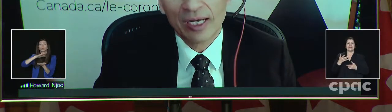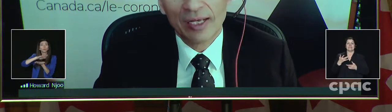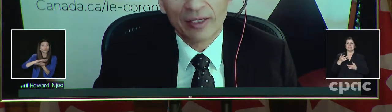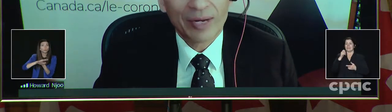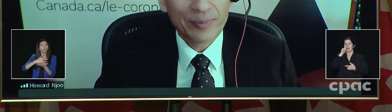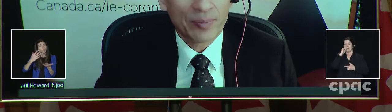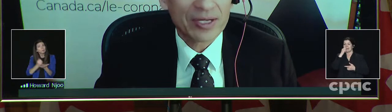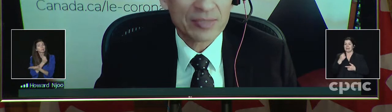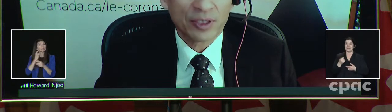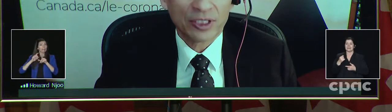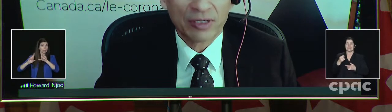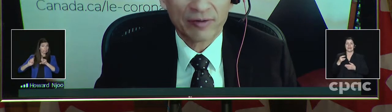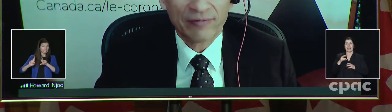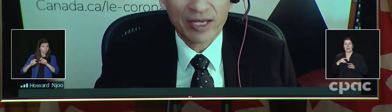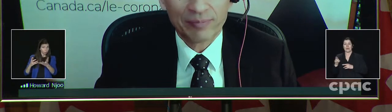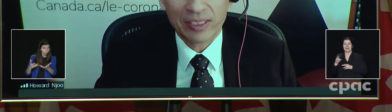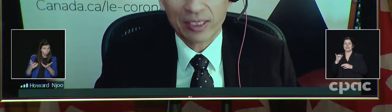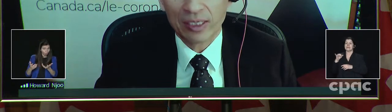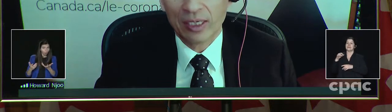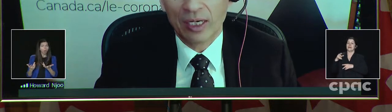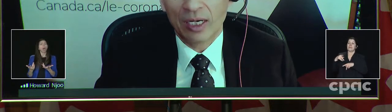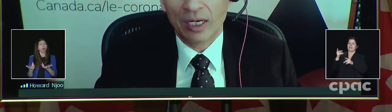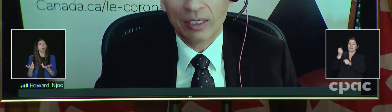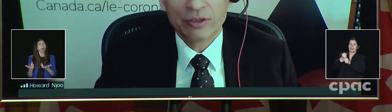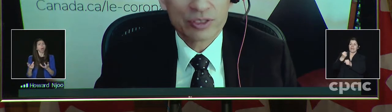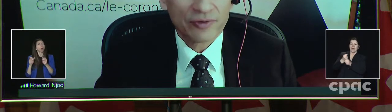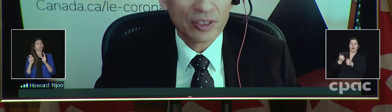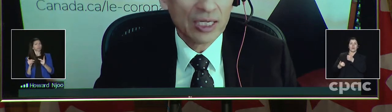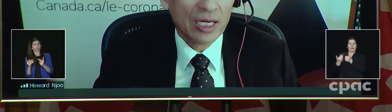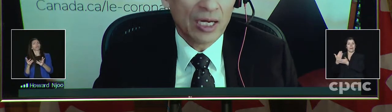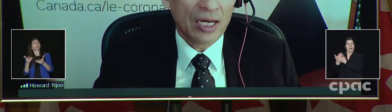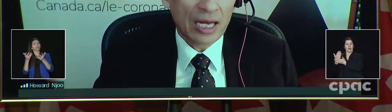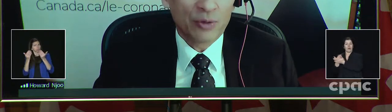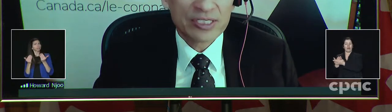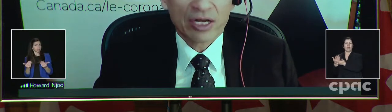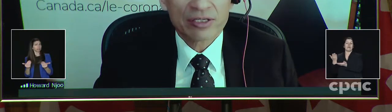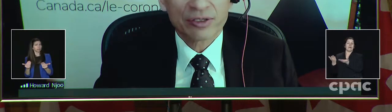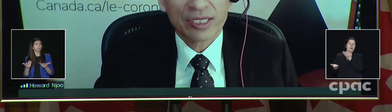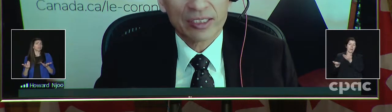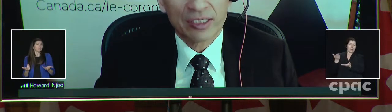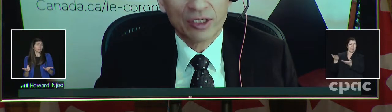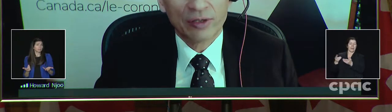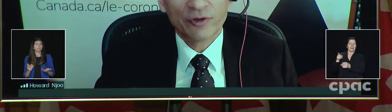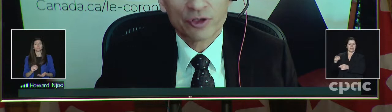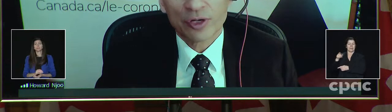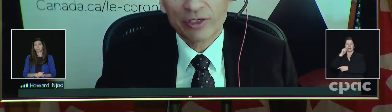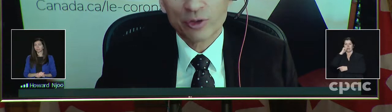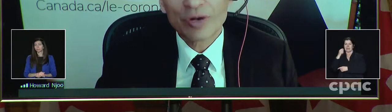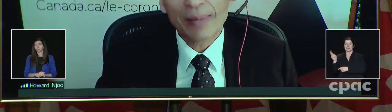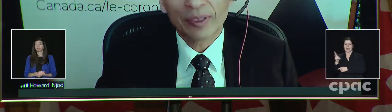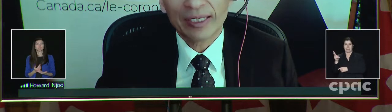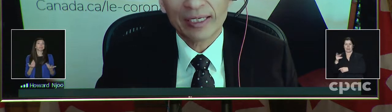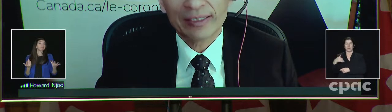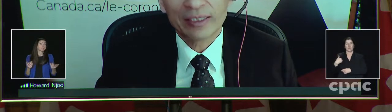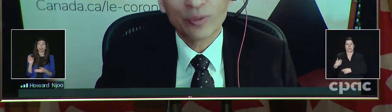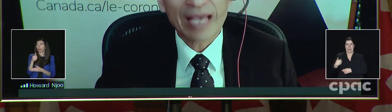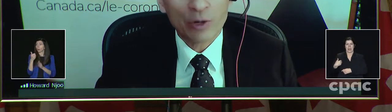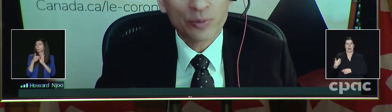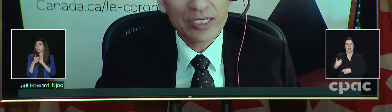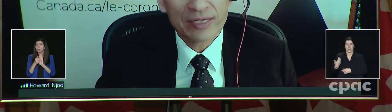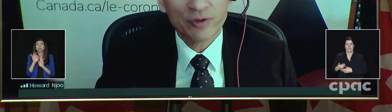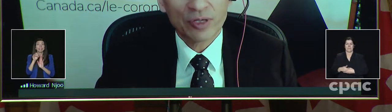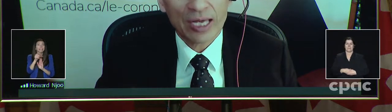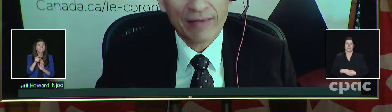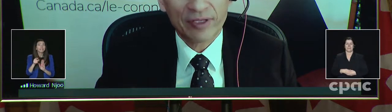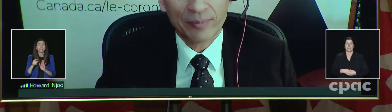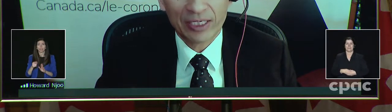whatever, there might be a possibility of that being useful. I would say also that, if you're trying to rapidly deal with